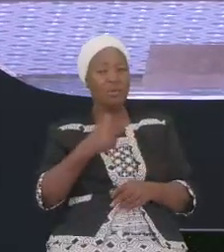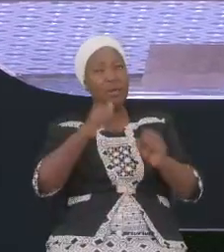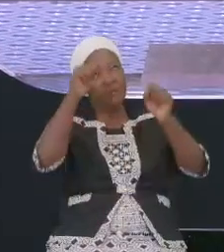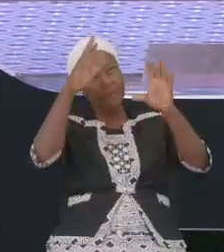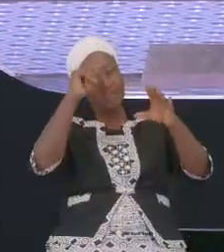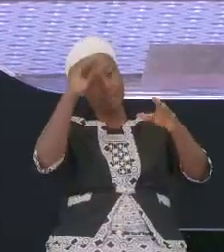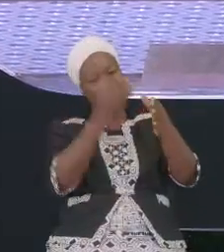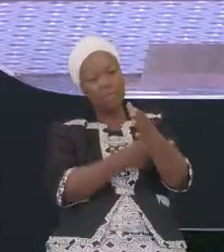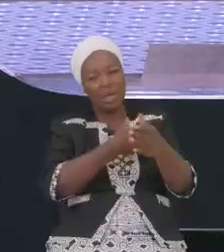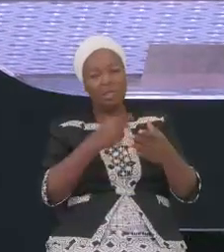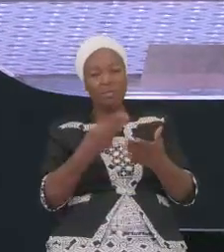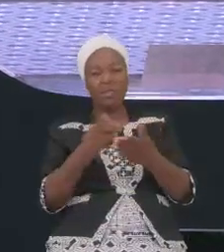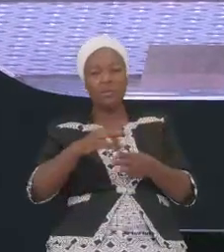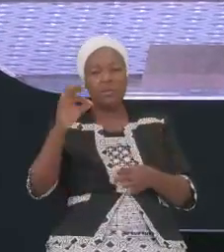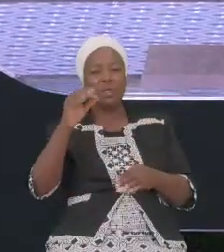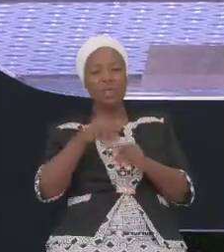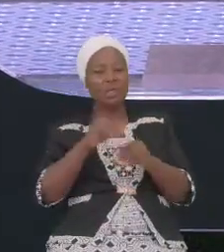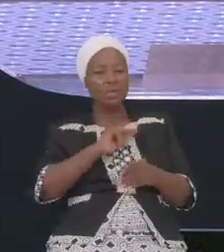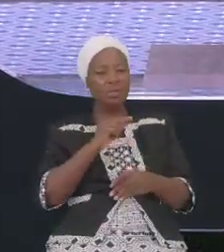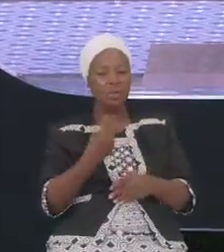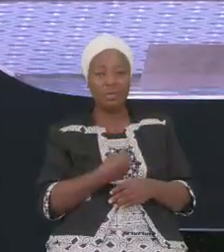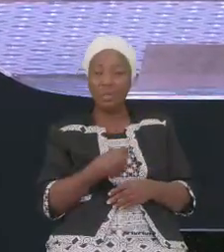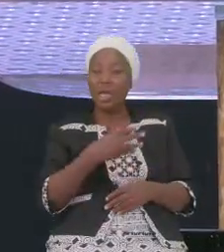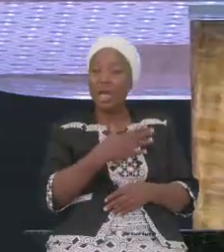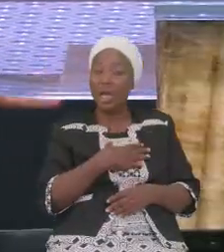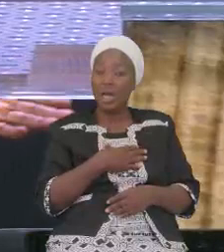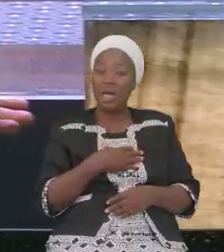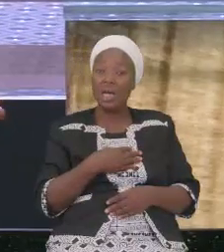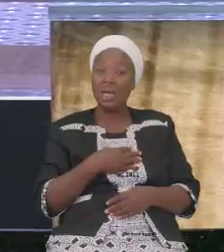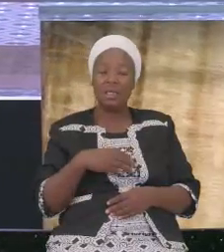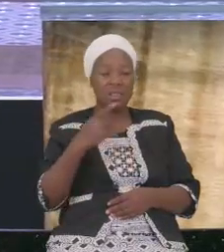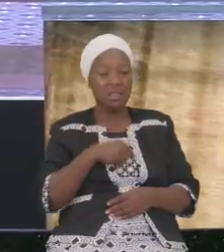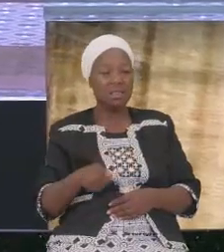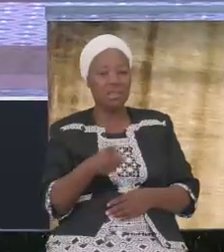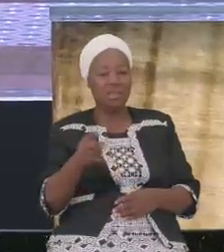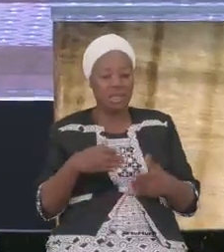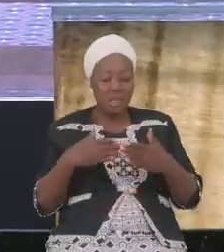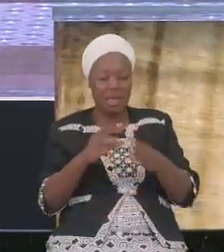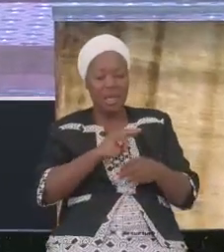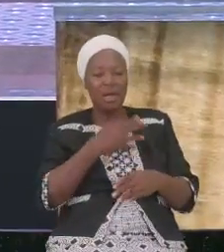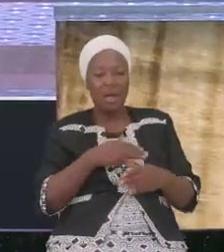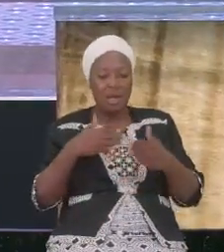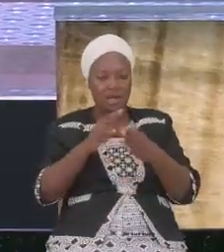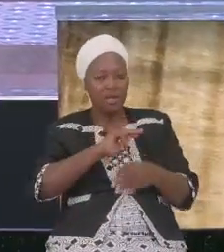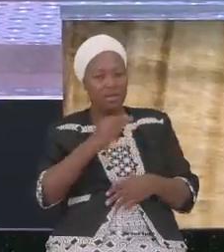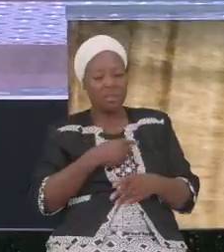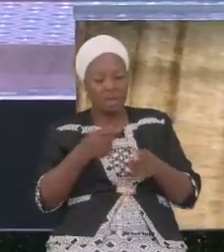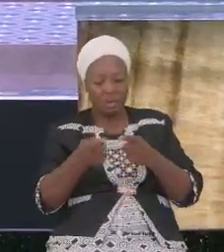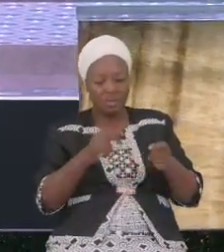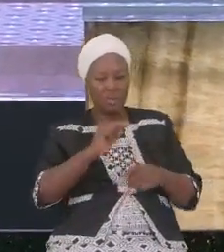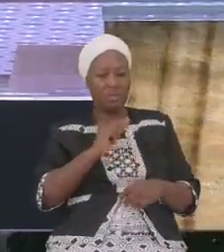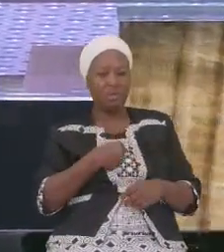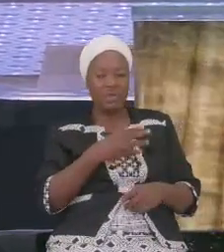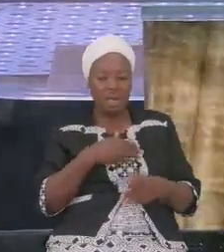the Son, the Holy Spirit in us. And they will guide us and lead us and control us